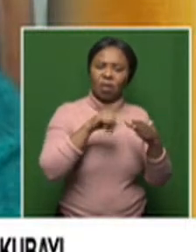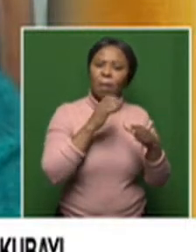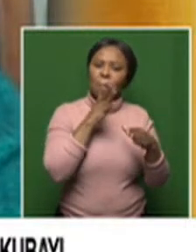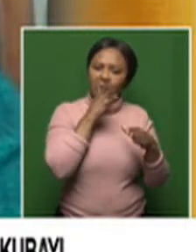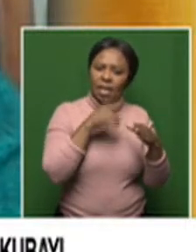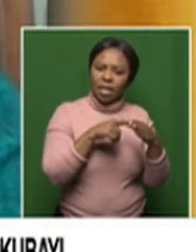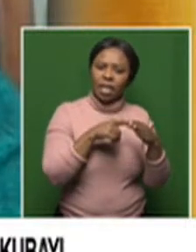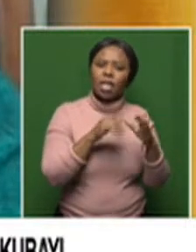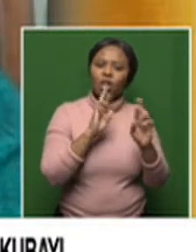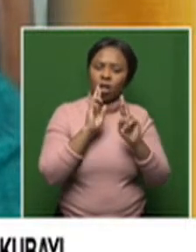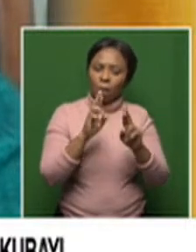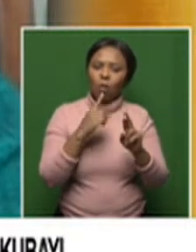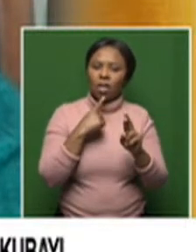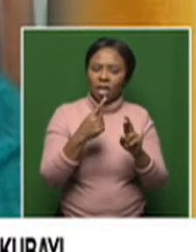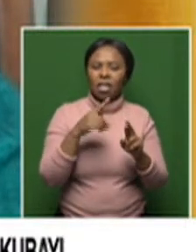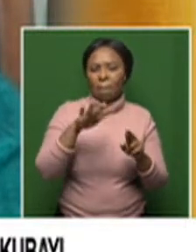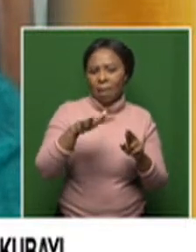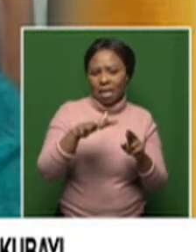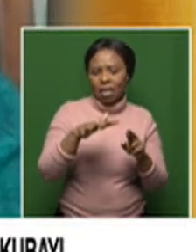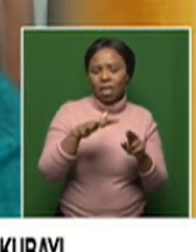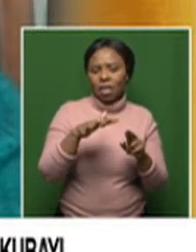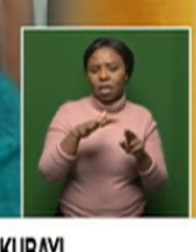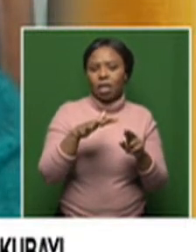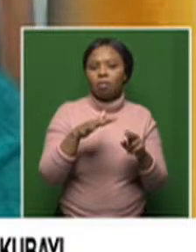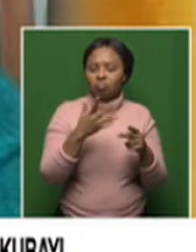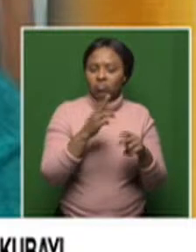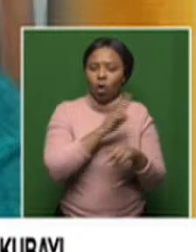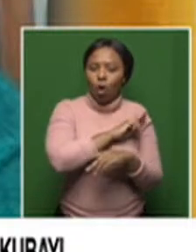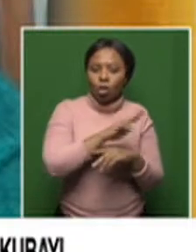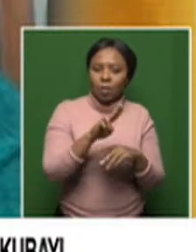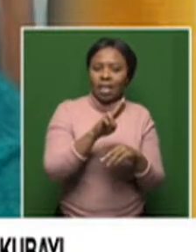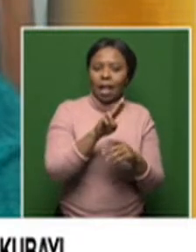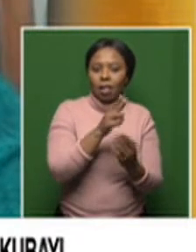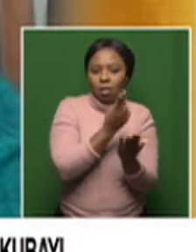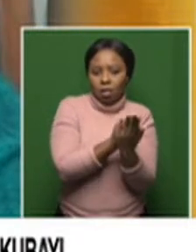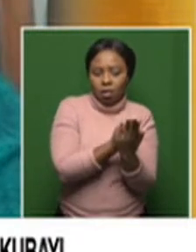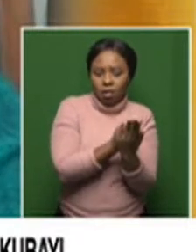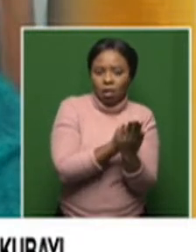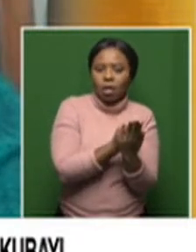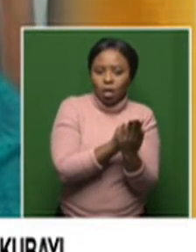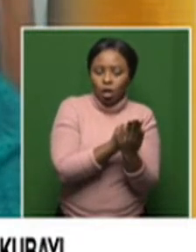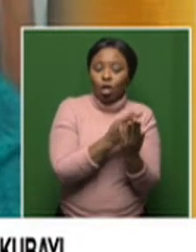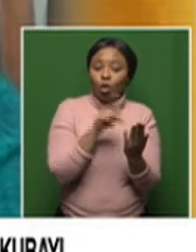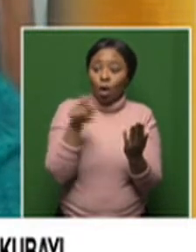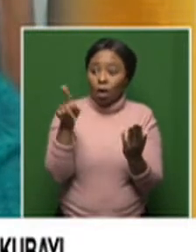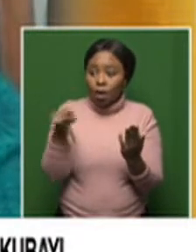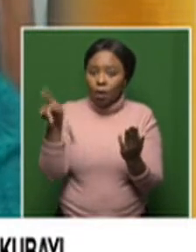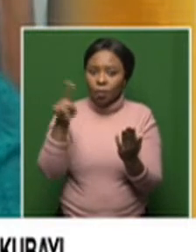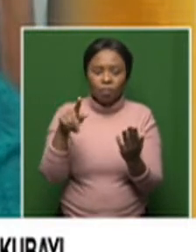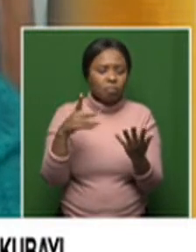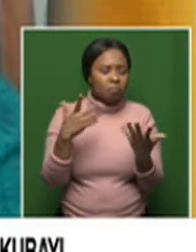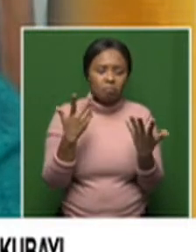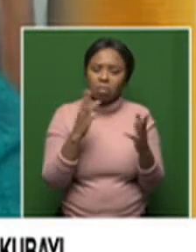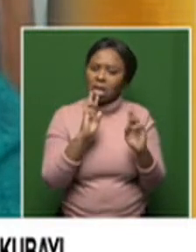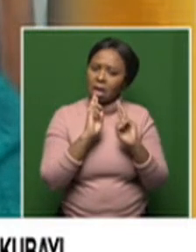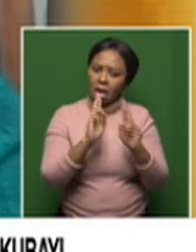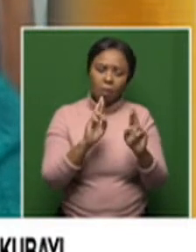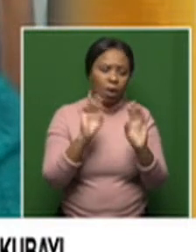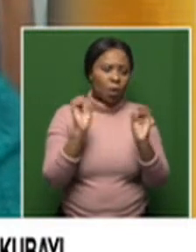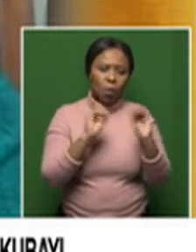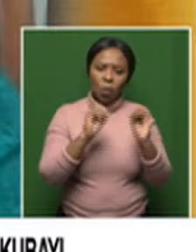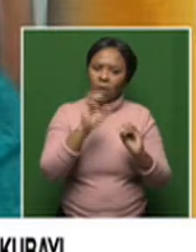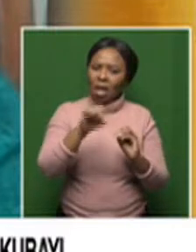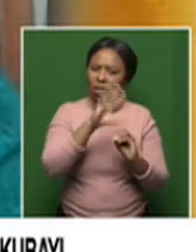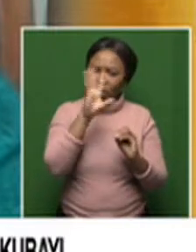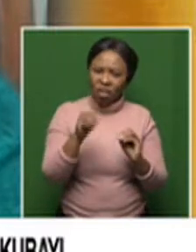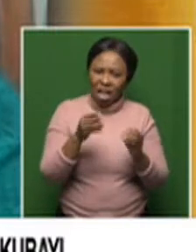been reported were mild with short hospital stays, and that there have been no reports in South Africa of